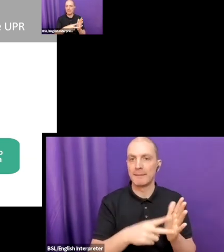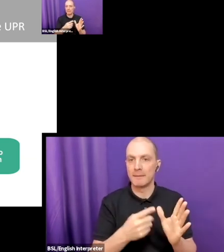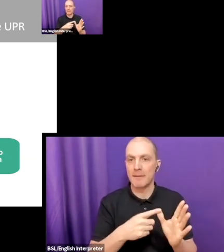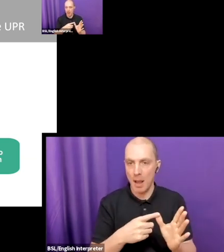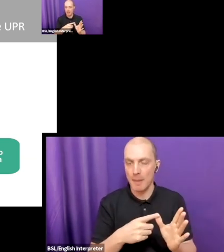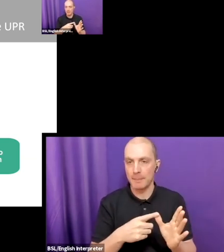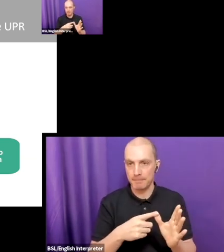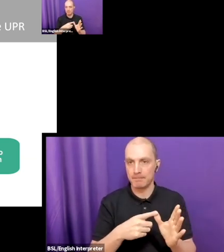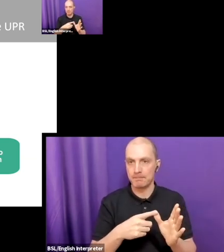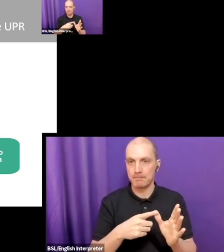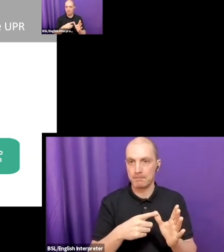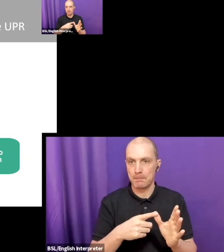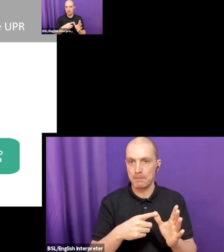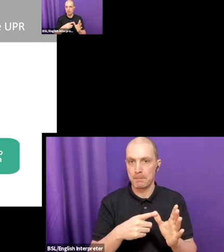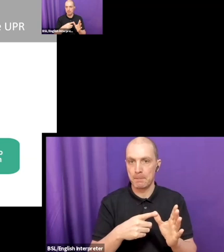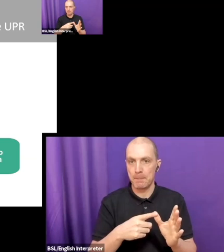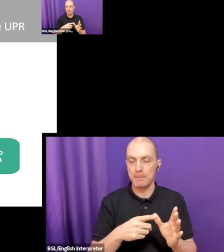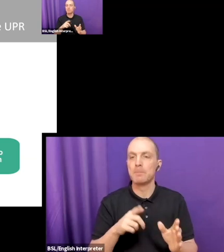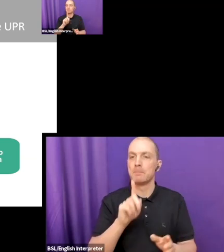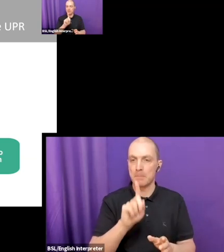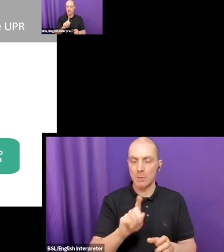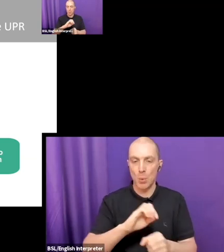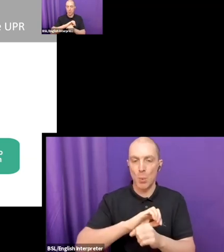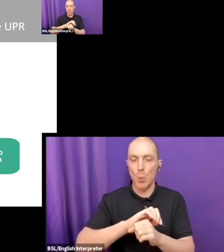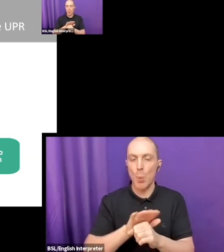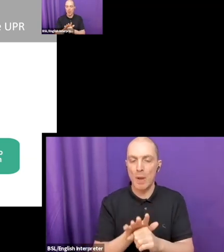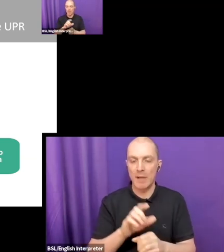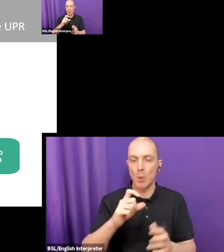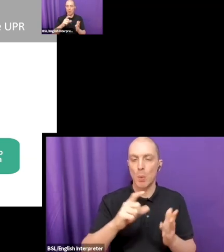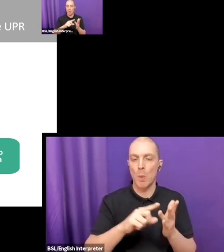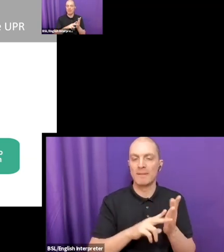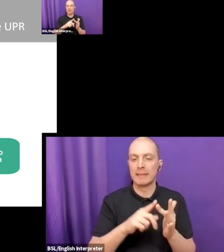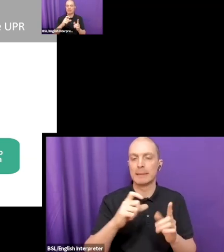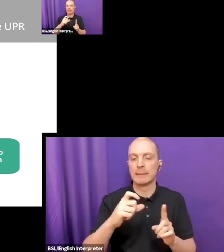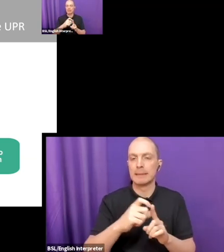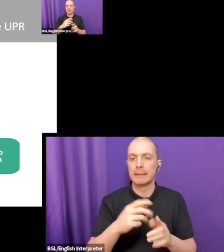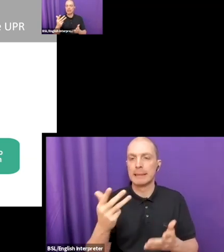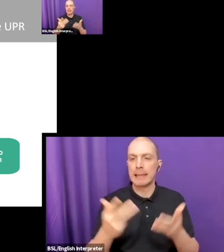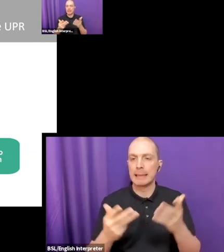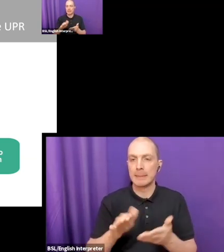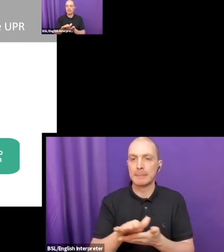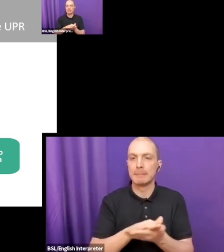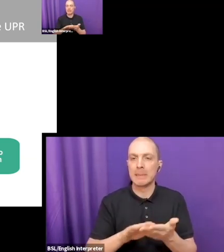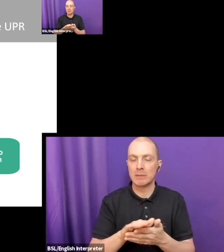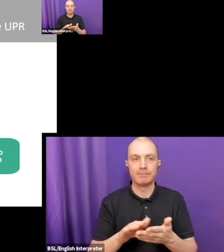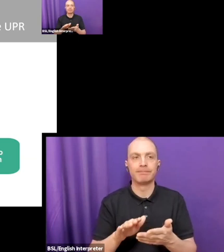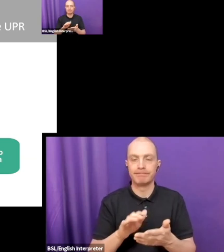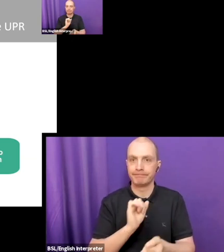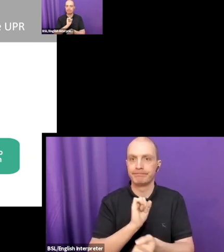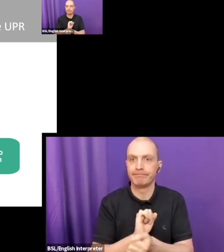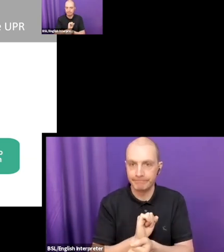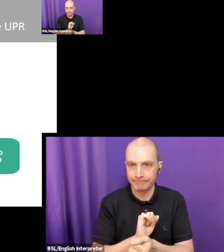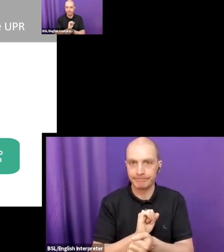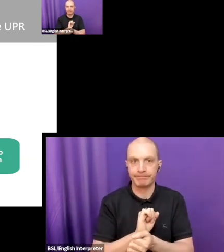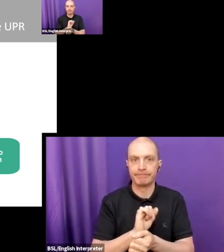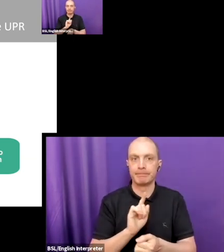COVID-19 restrictions has been conducted virtually, but otherwise there is a national delegation